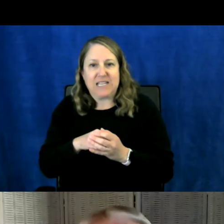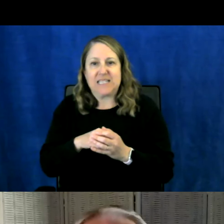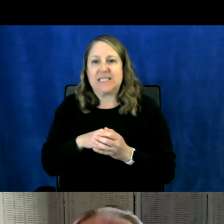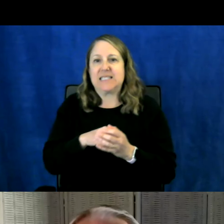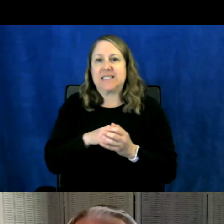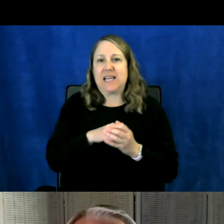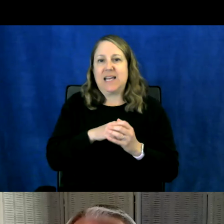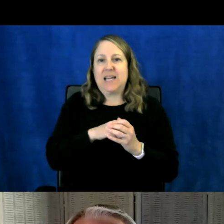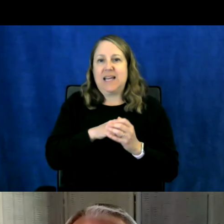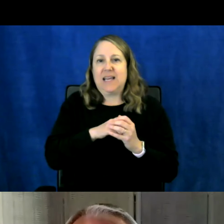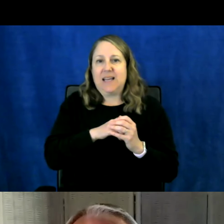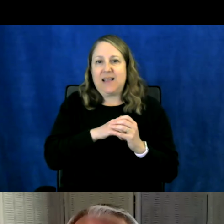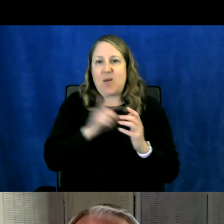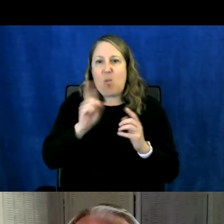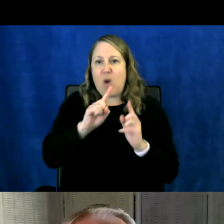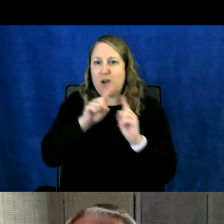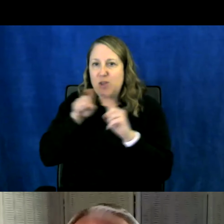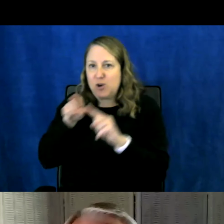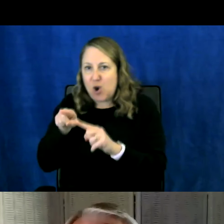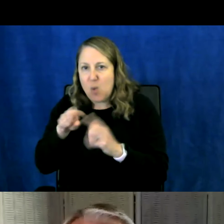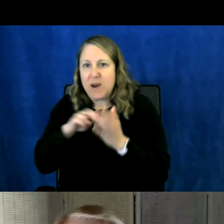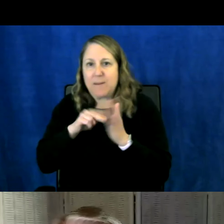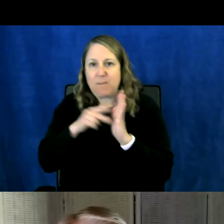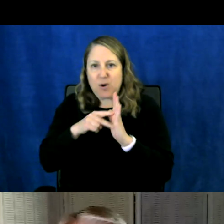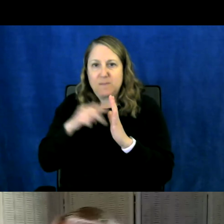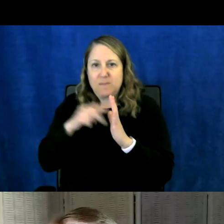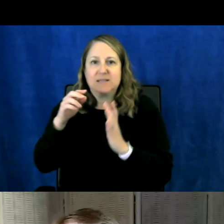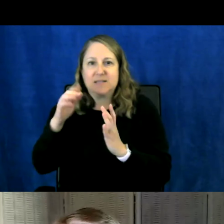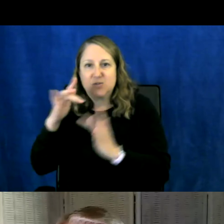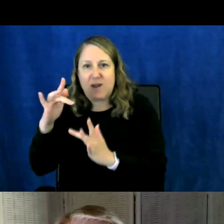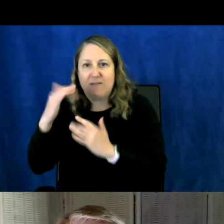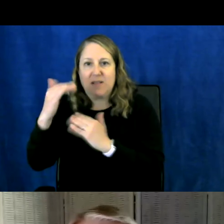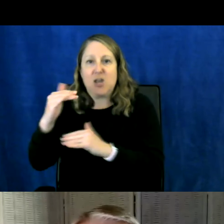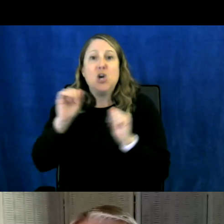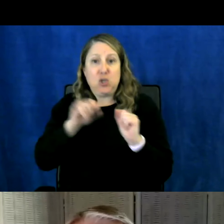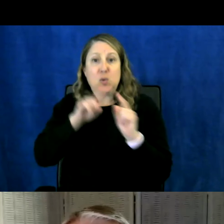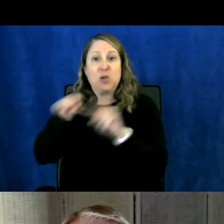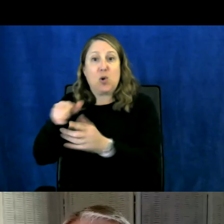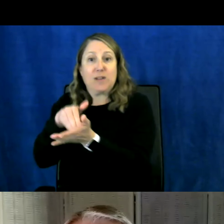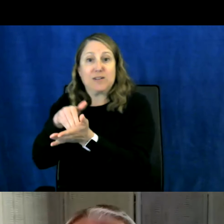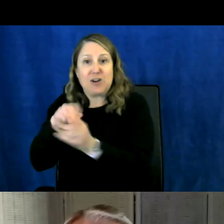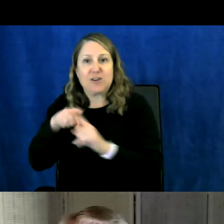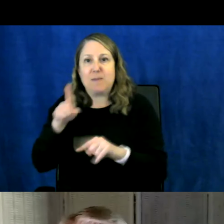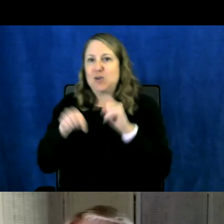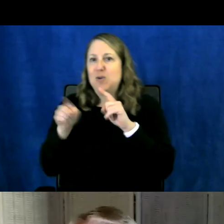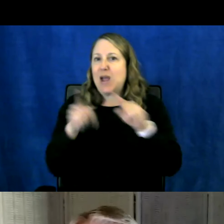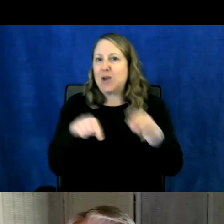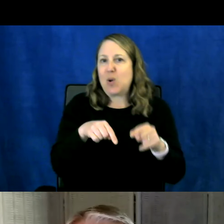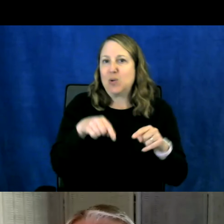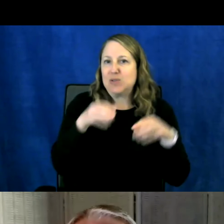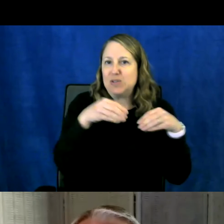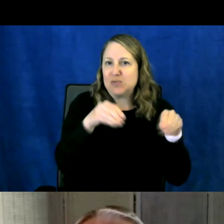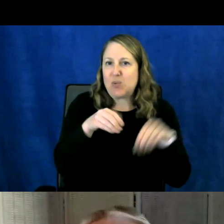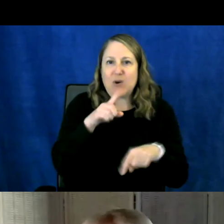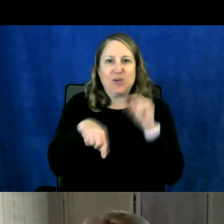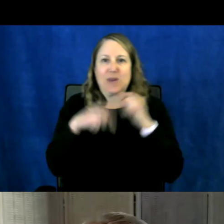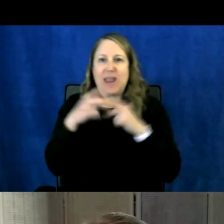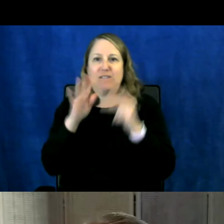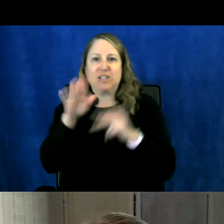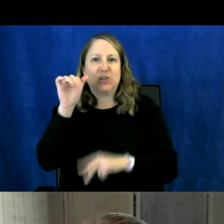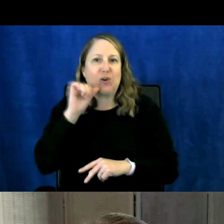and travel restrictions. If you can just go to the doctor, but you can't go to the store, if you can't visit your aunt, but you can,